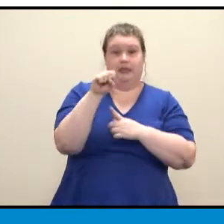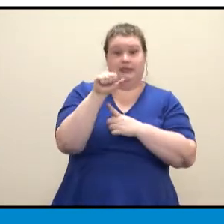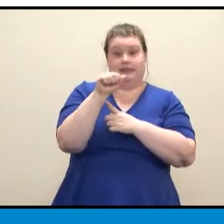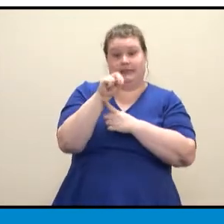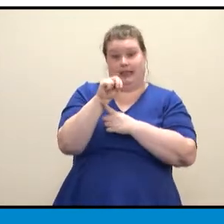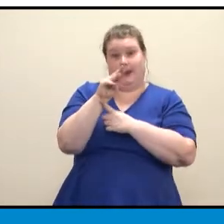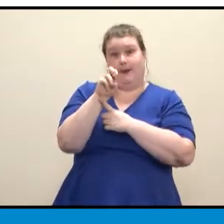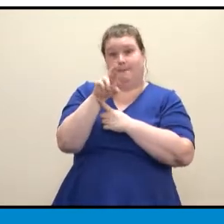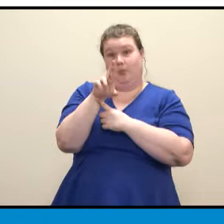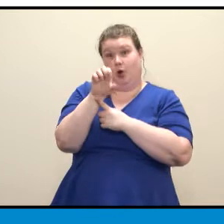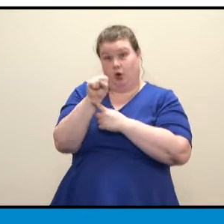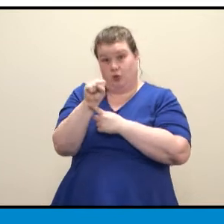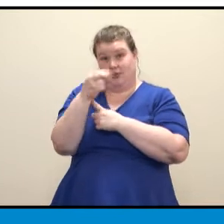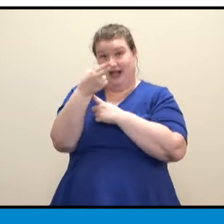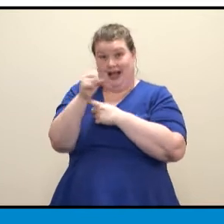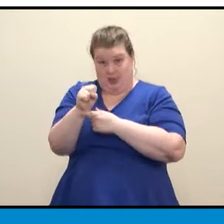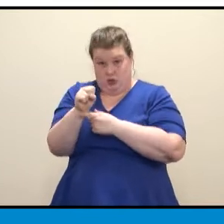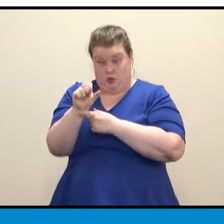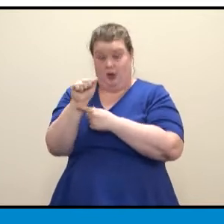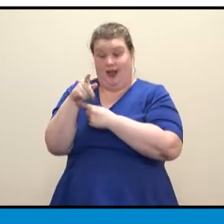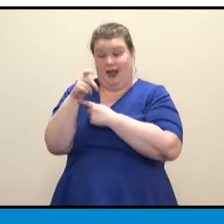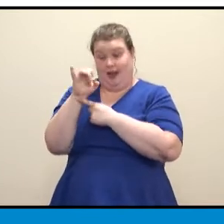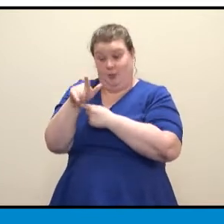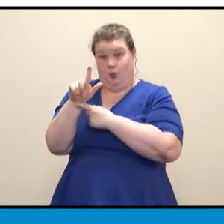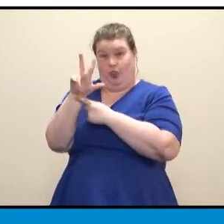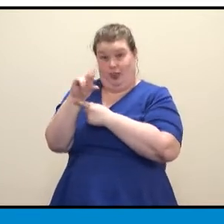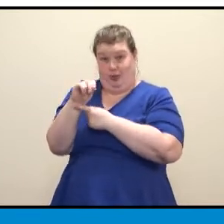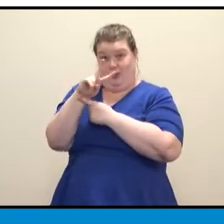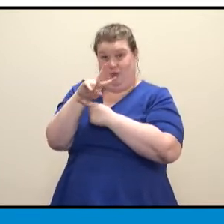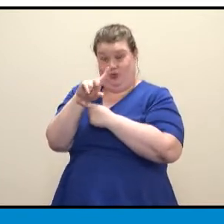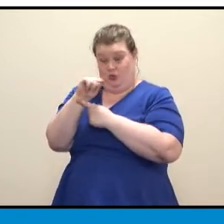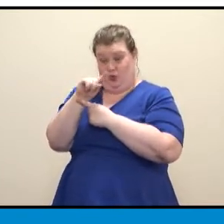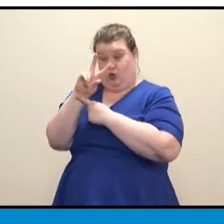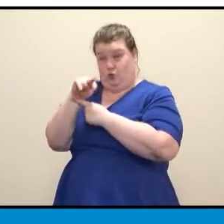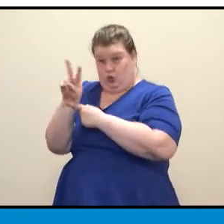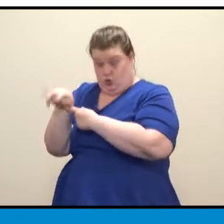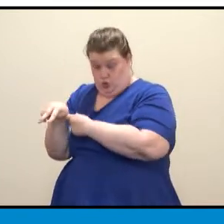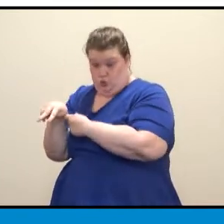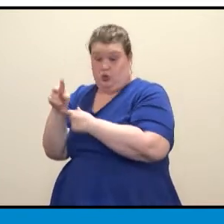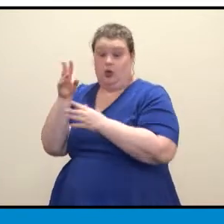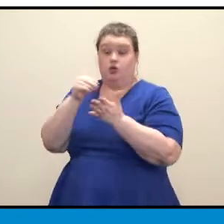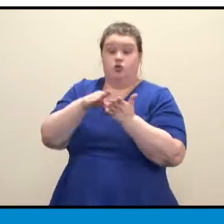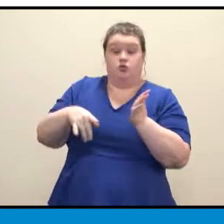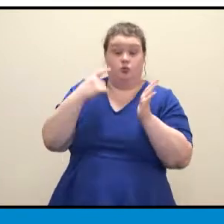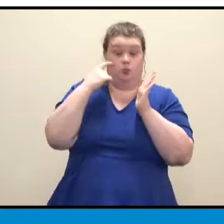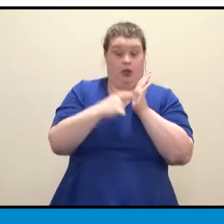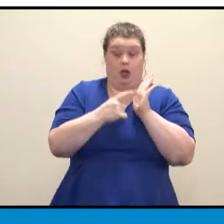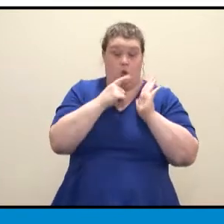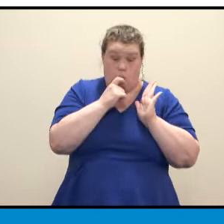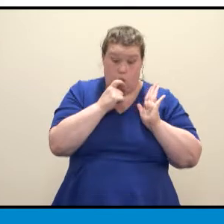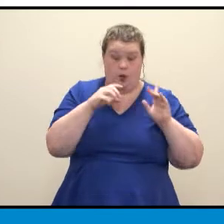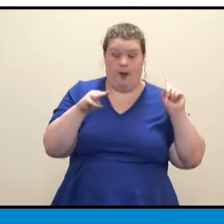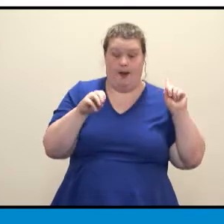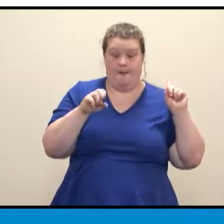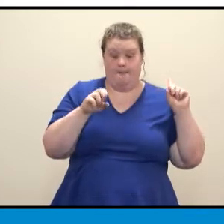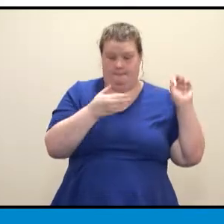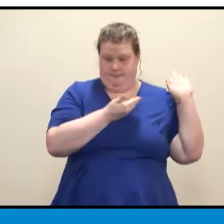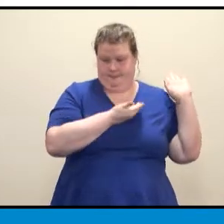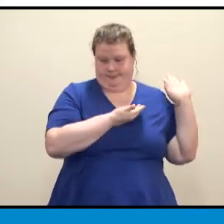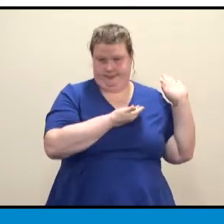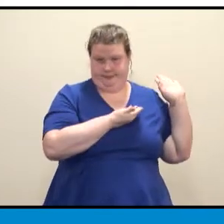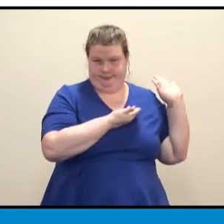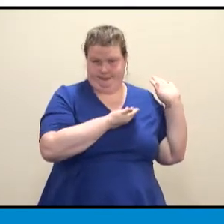on April 30th of 2022, and the following students received recognition at this event. Maritza